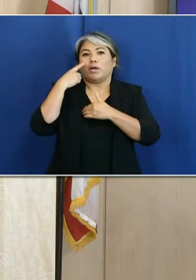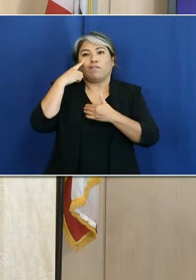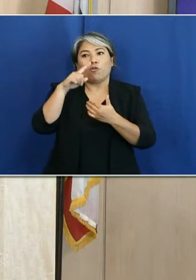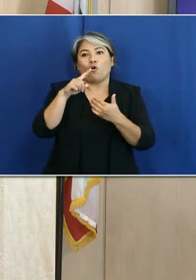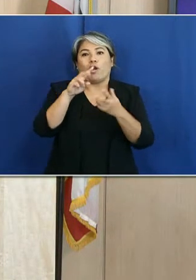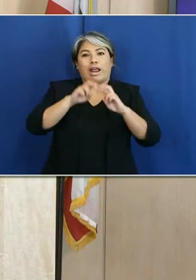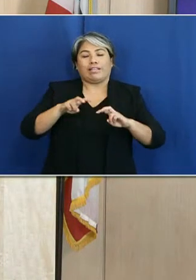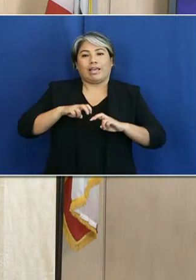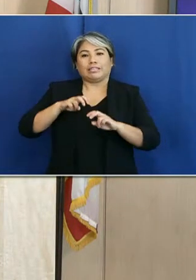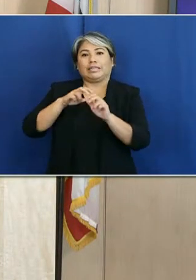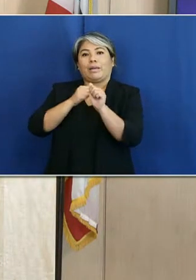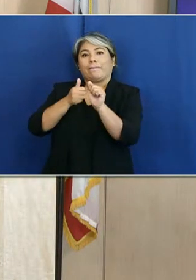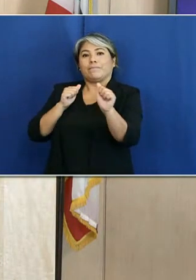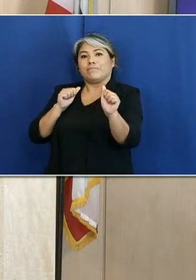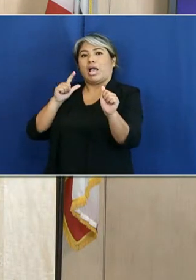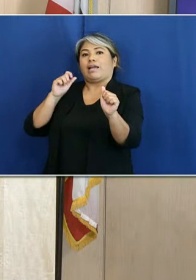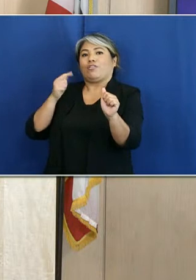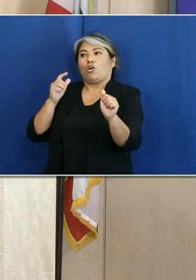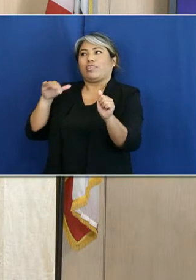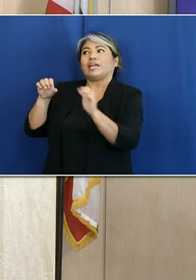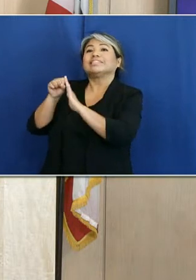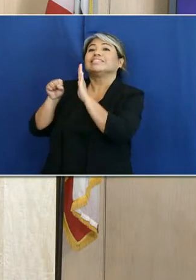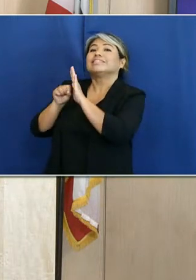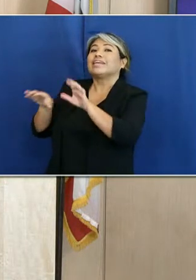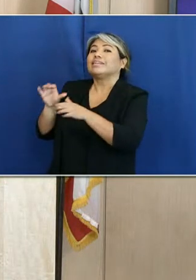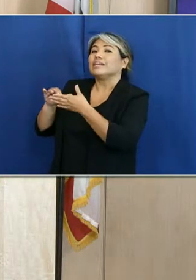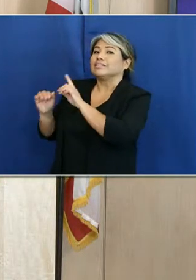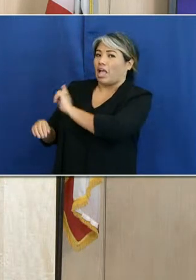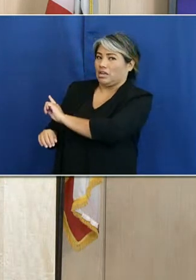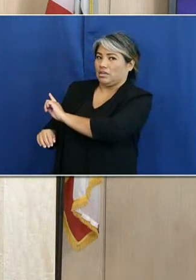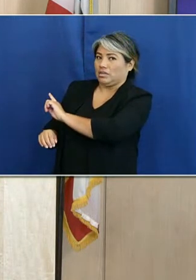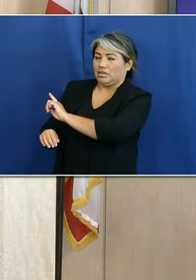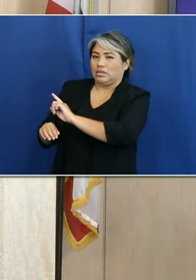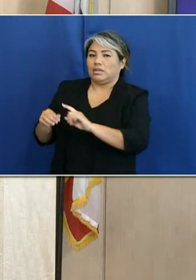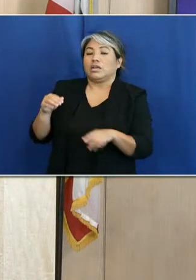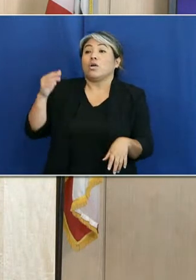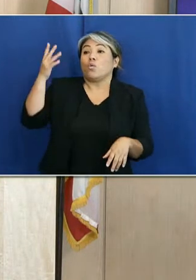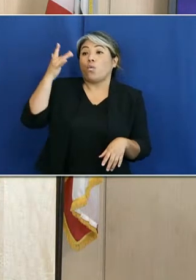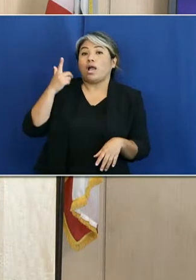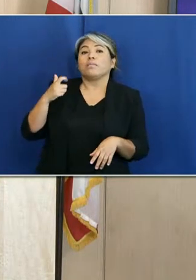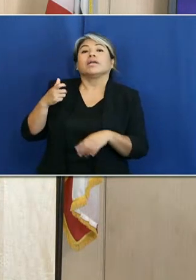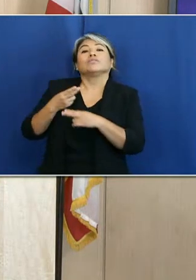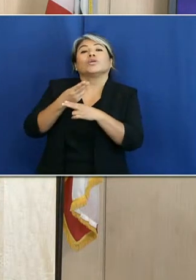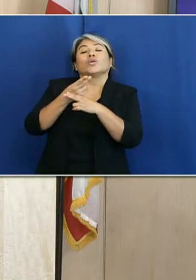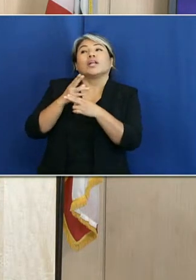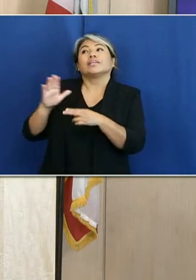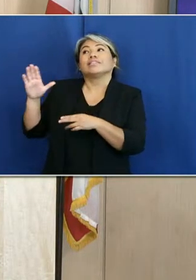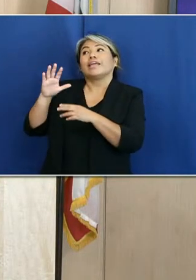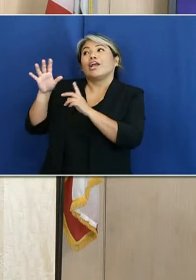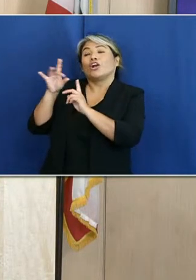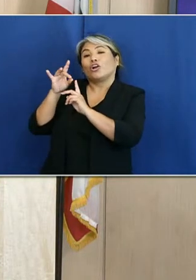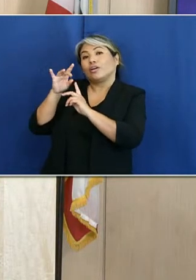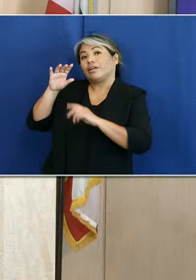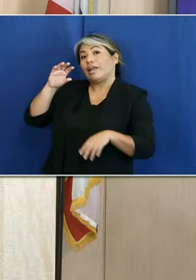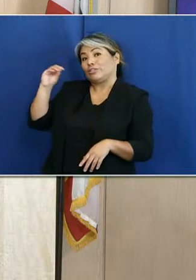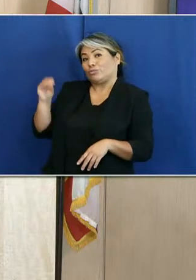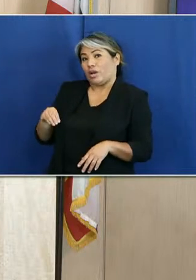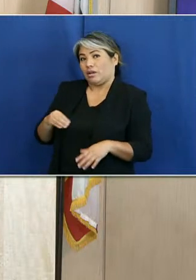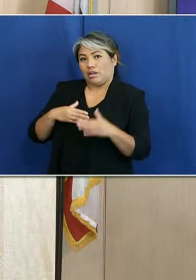the backlog. That is done at the state level because we utilize their case rate, even though we